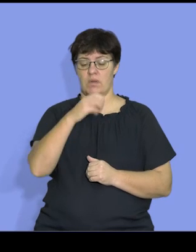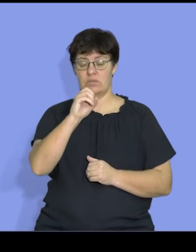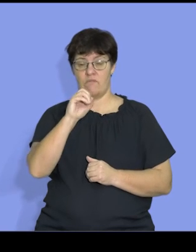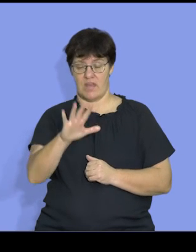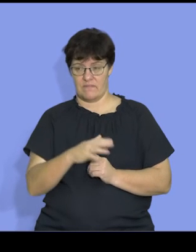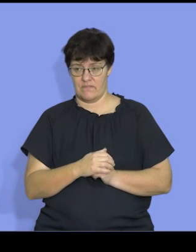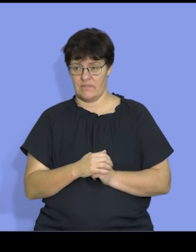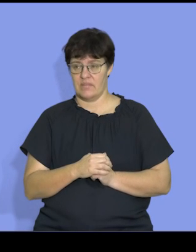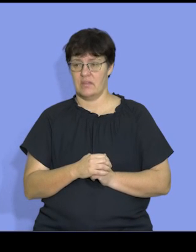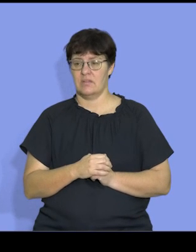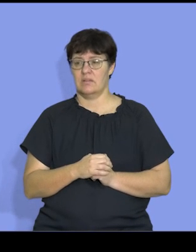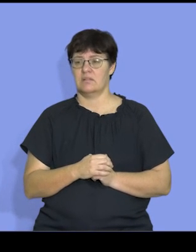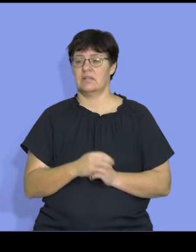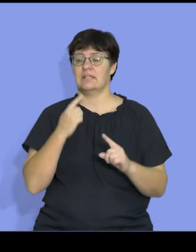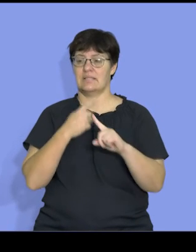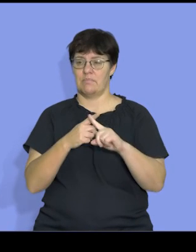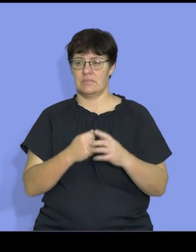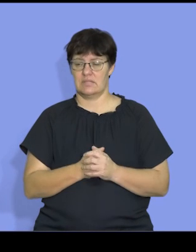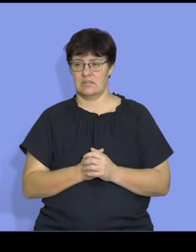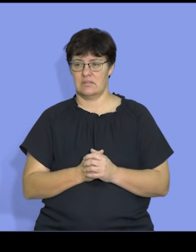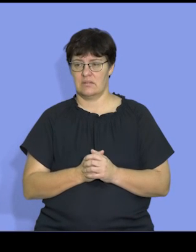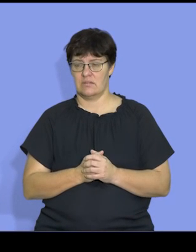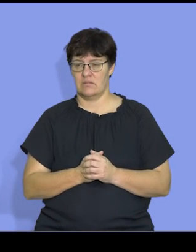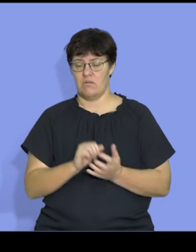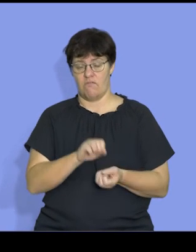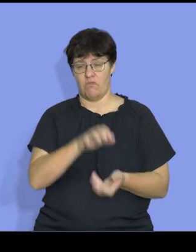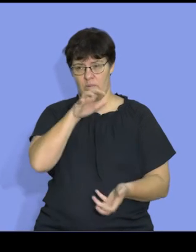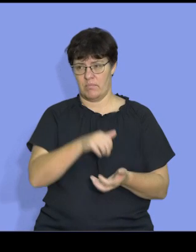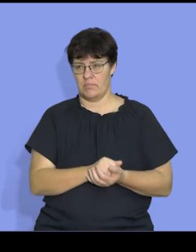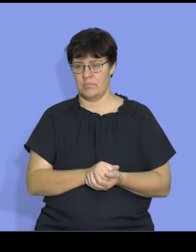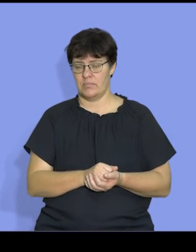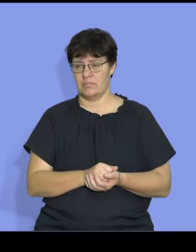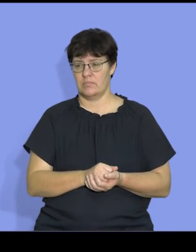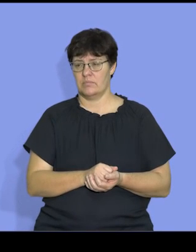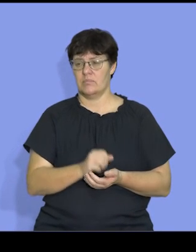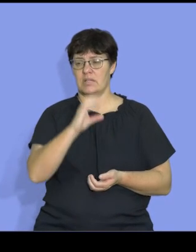the concentration, multiplied by the volume, which is